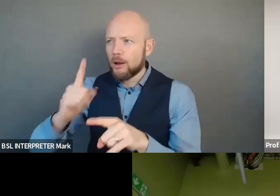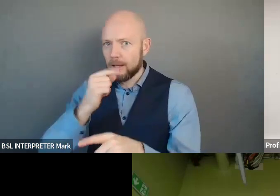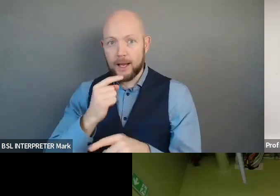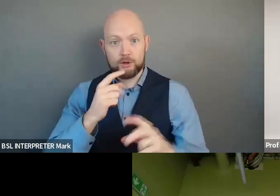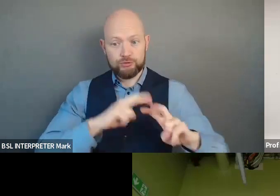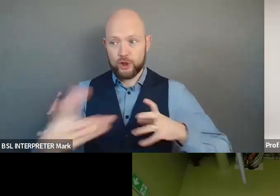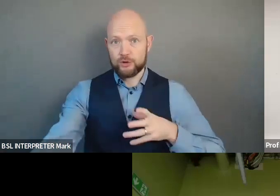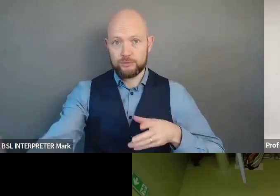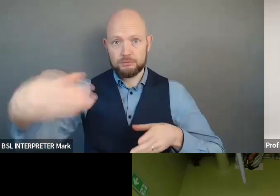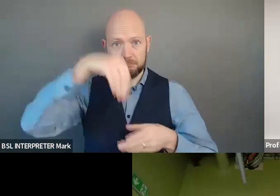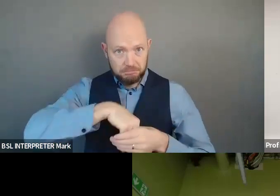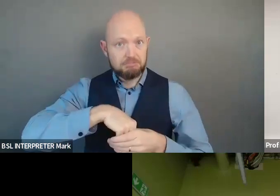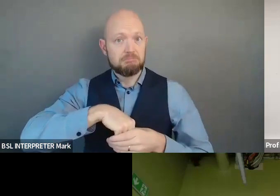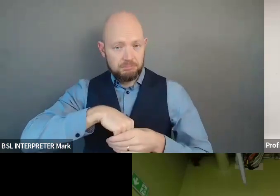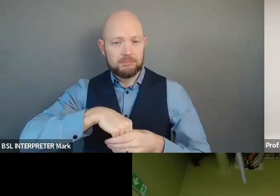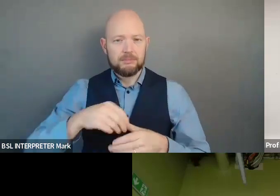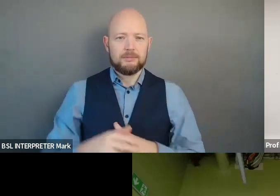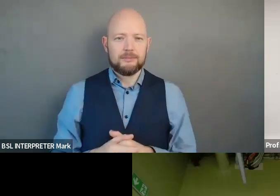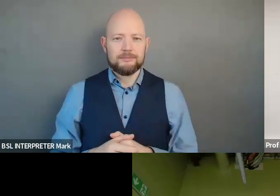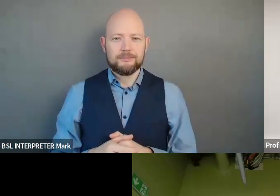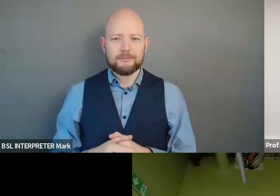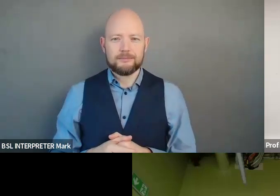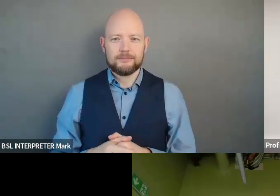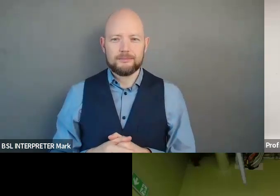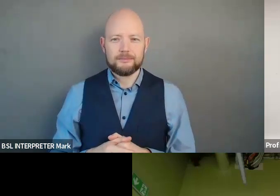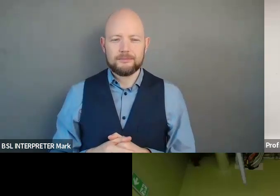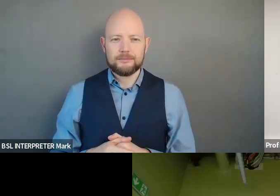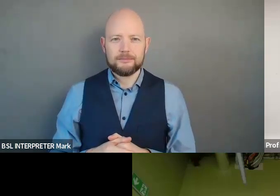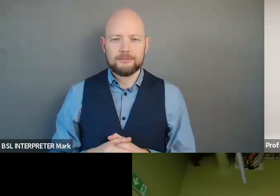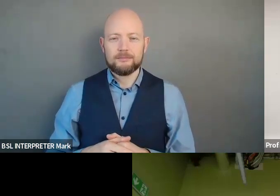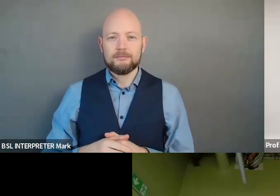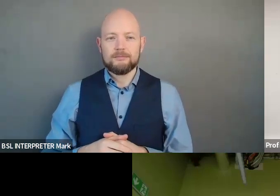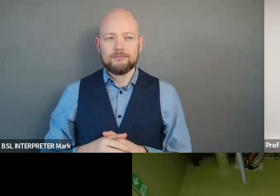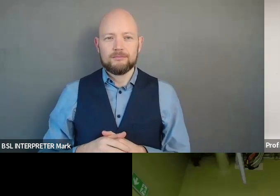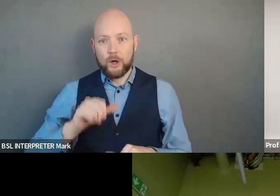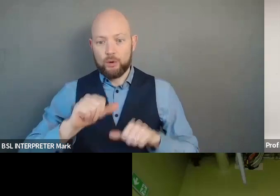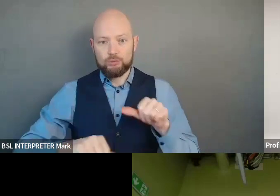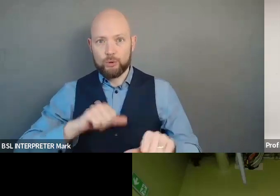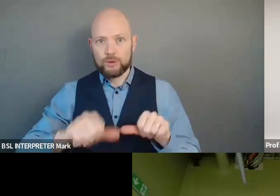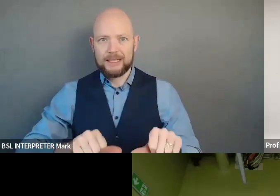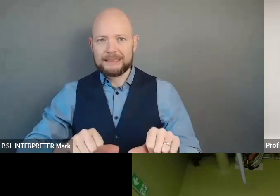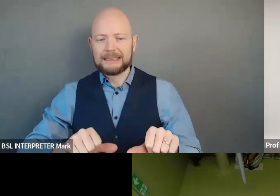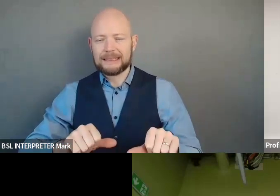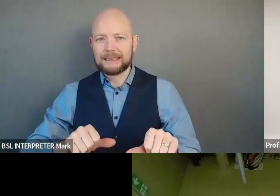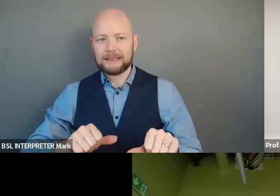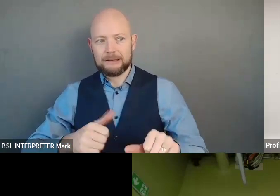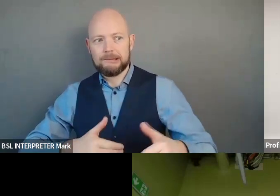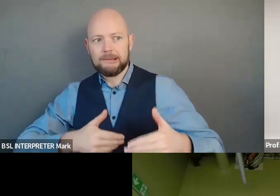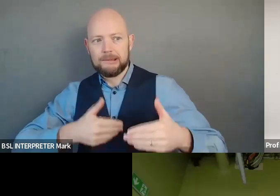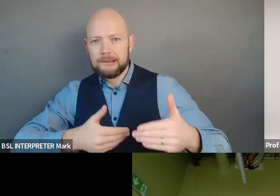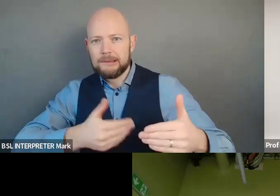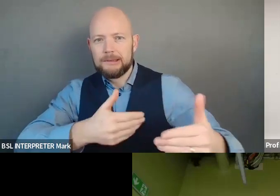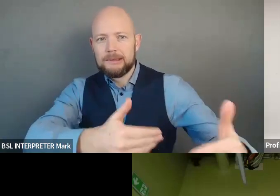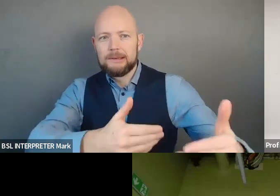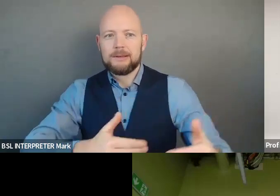But just moving that back further and further in the process, taking account of these different ways of self-presentation and